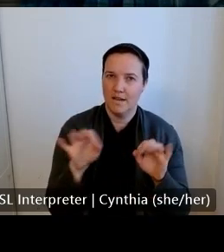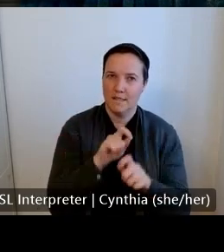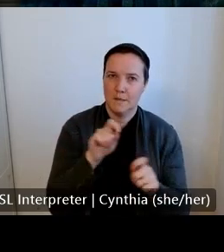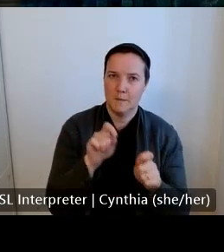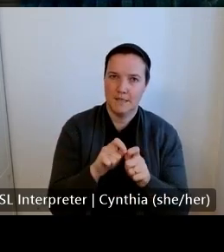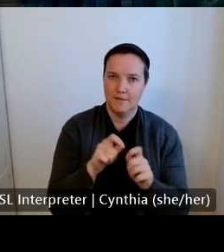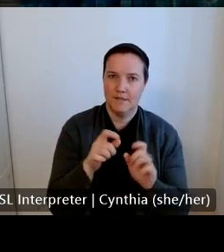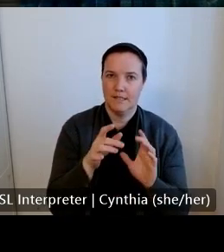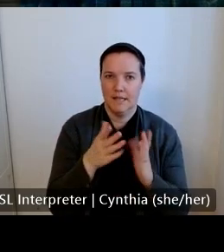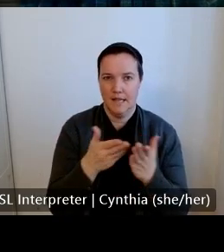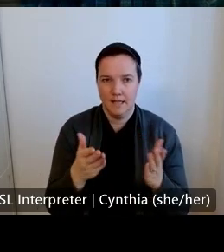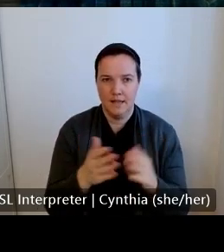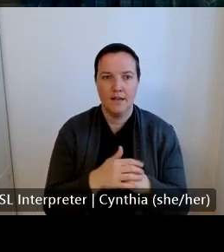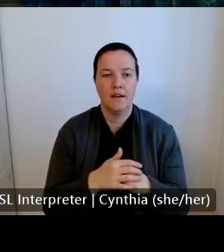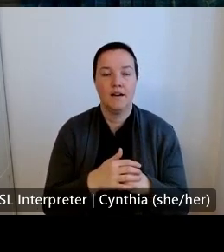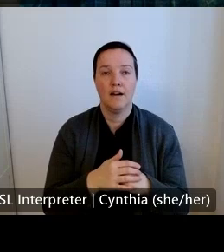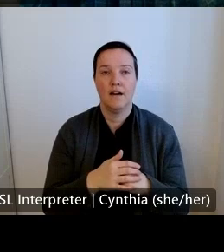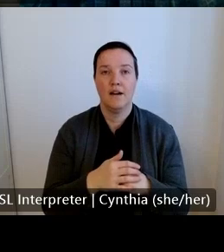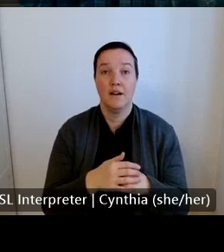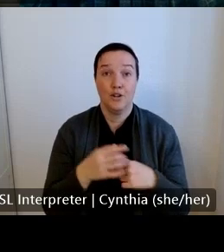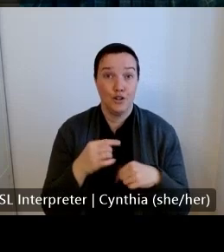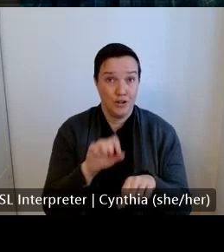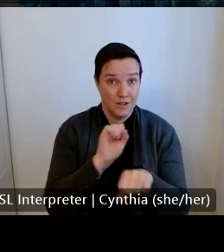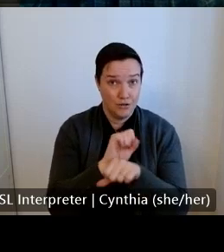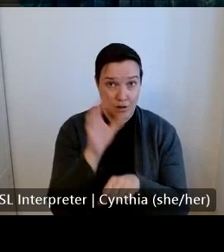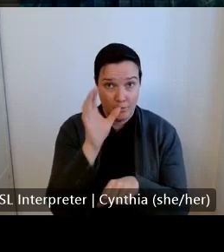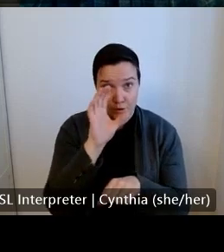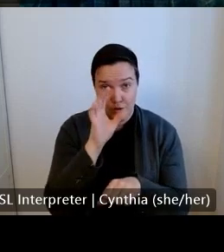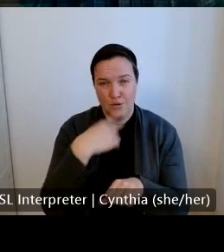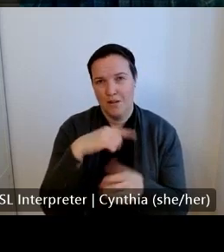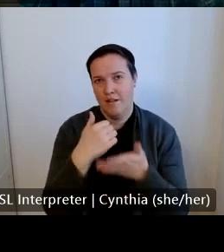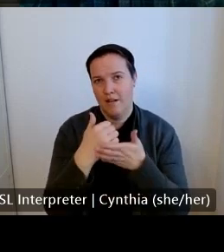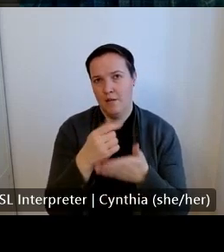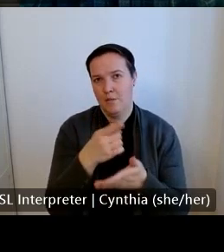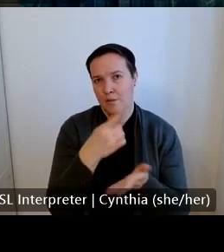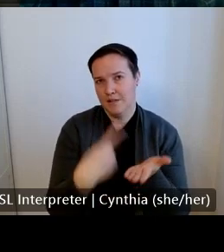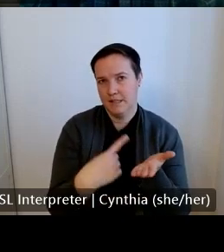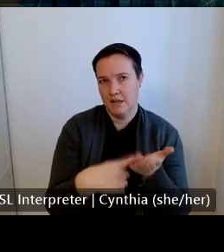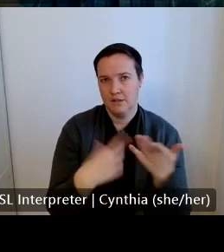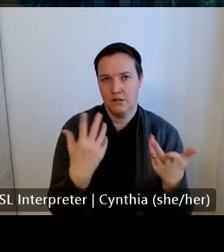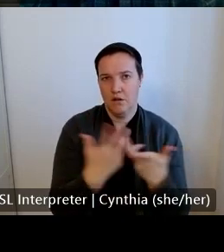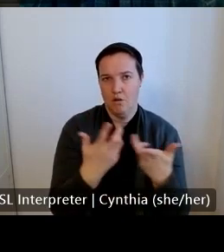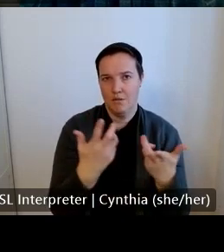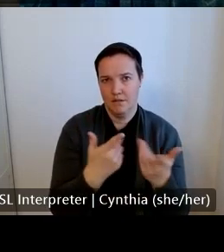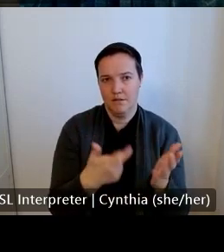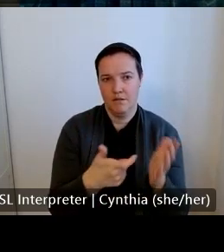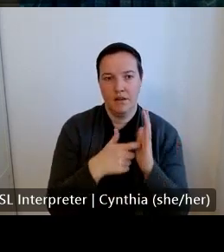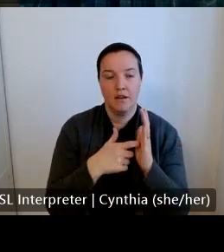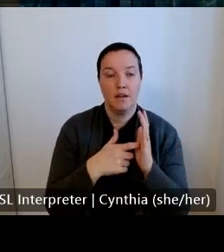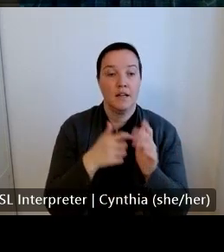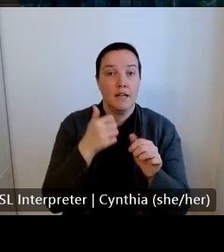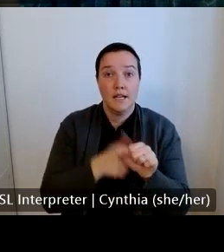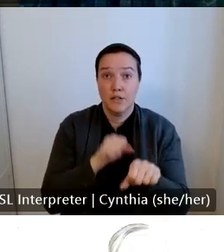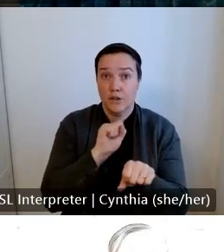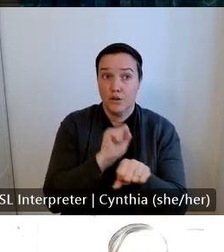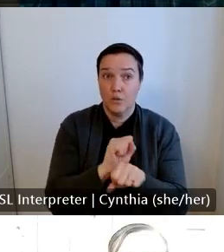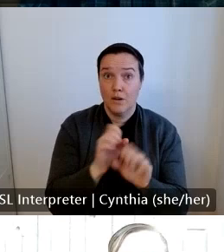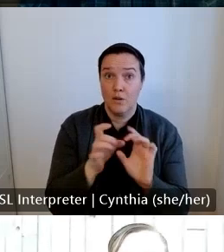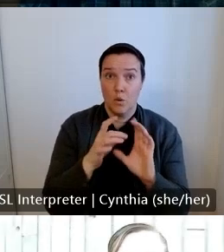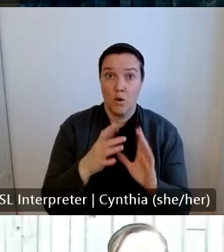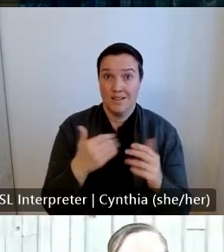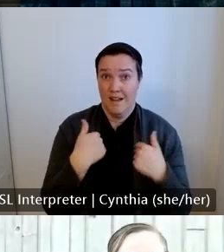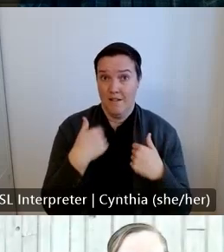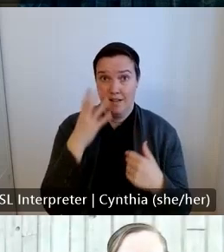search, we'll help you discuss the accommodation that you may be require. Each of your career coordinators also have